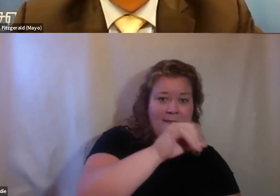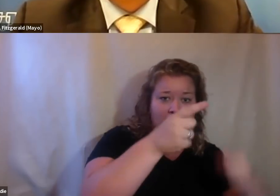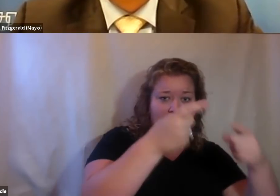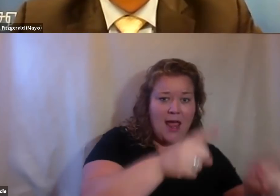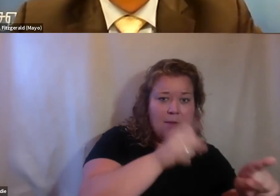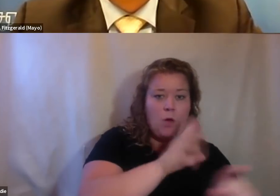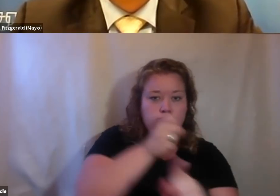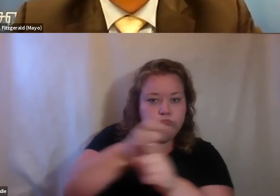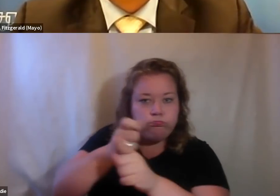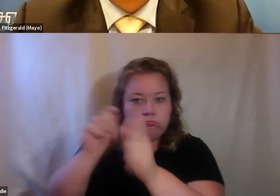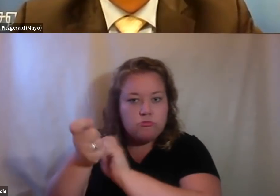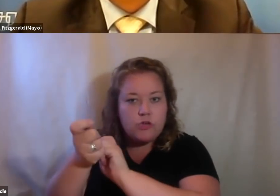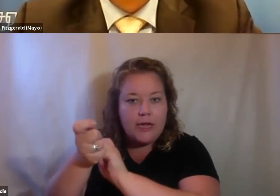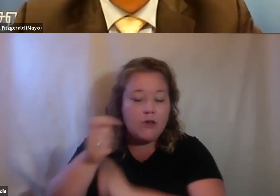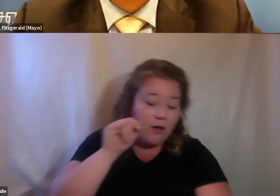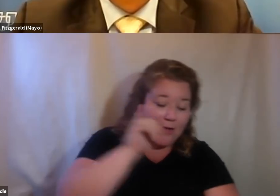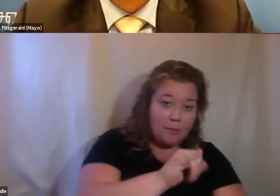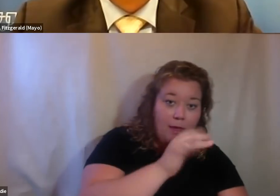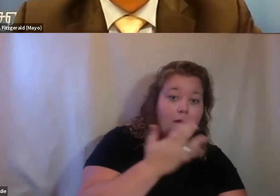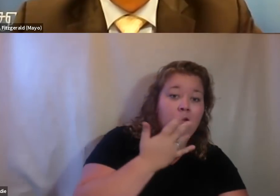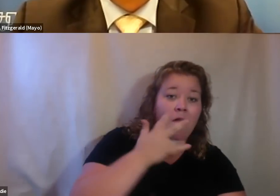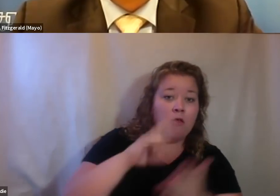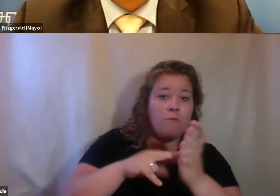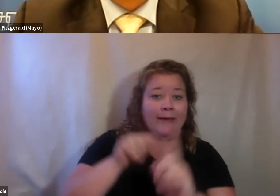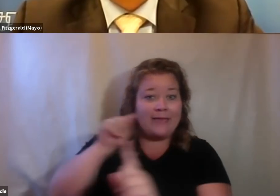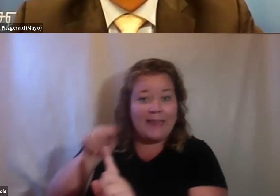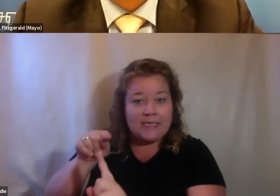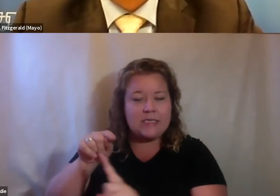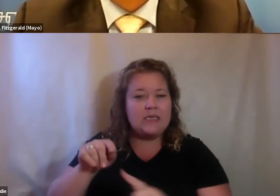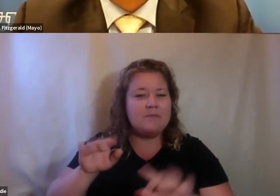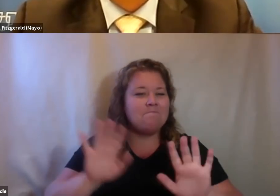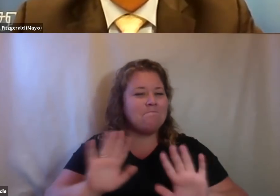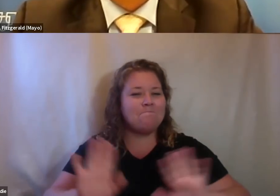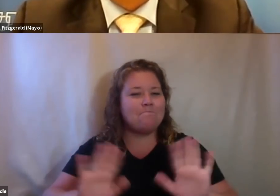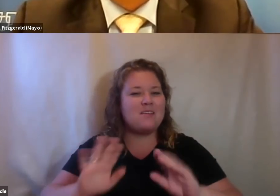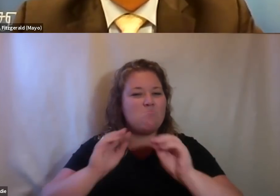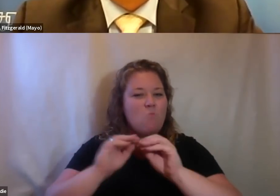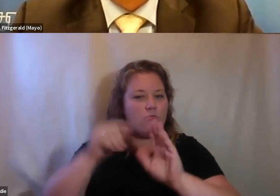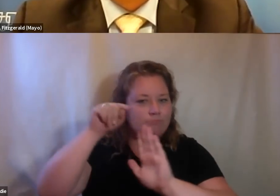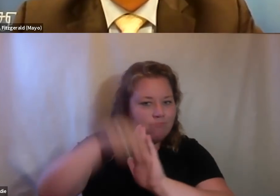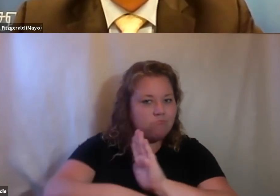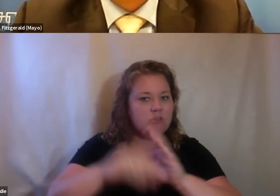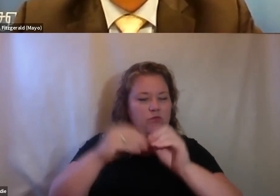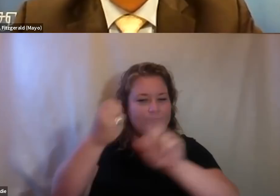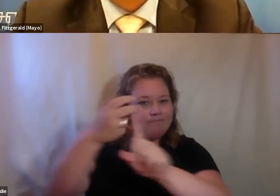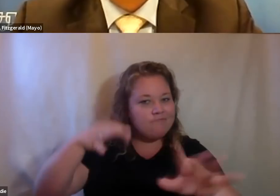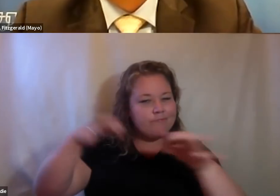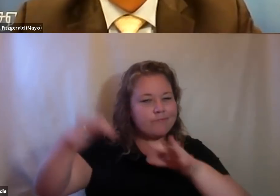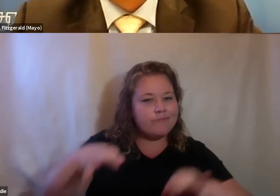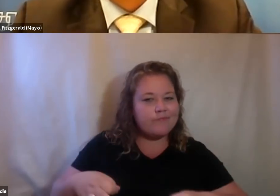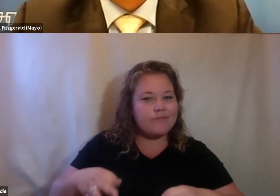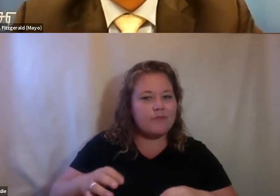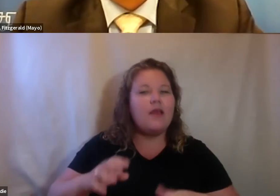not a this color equals these responses. And so that allows